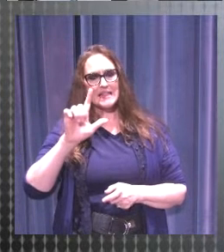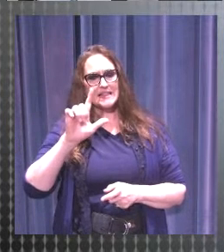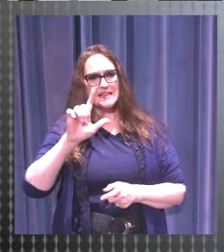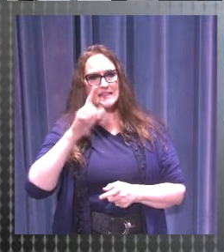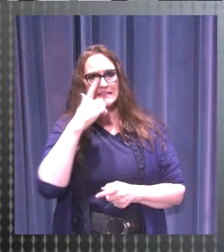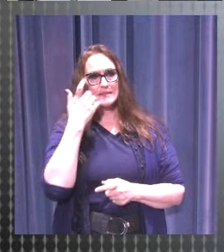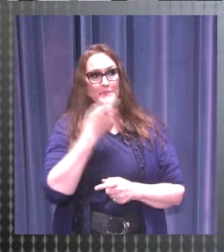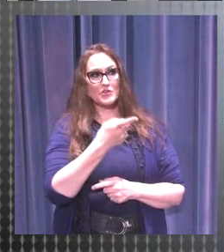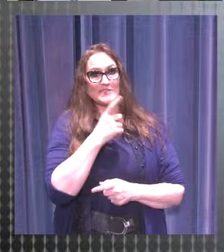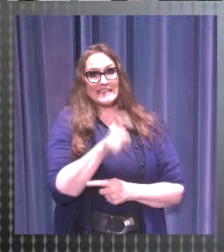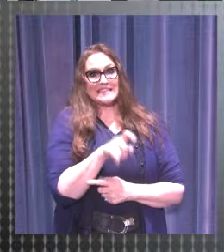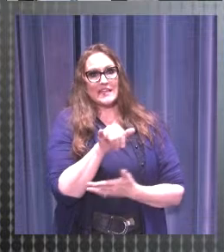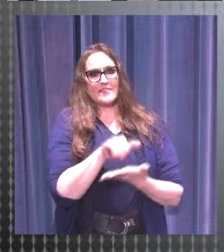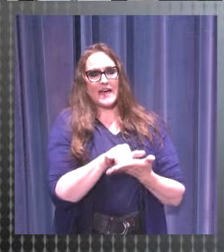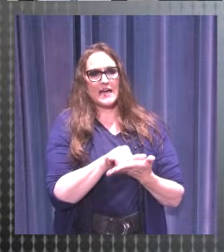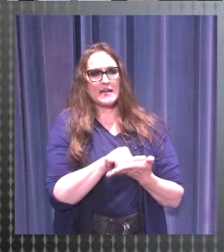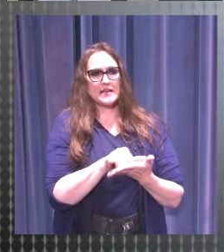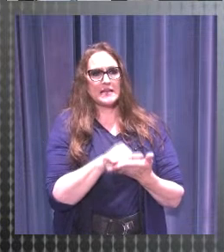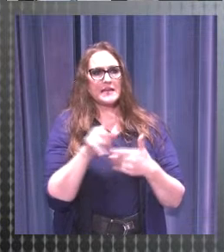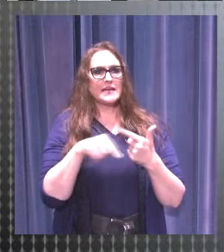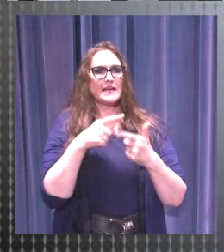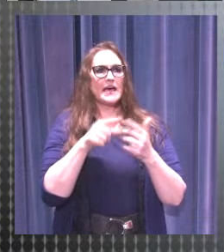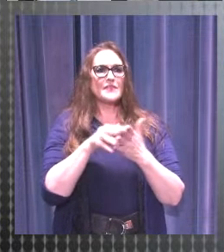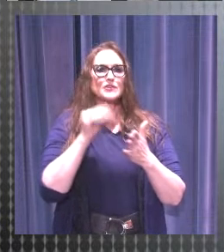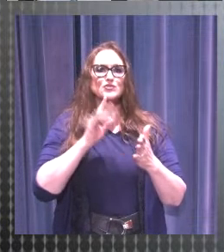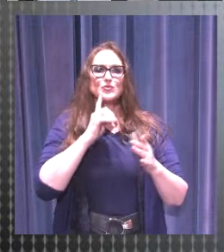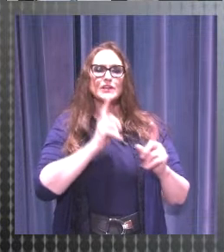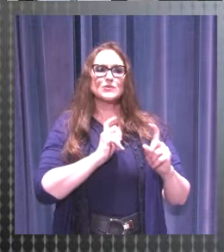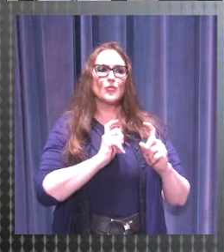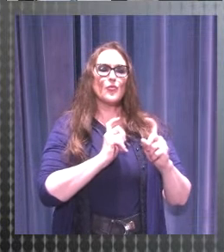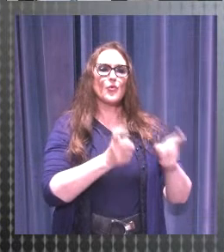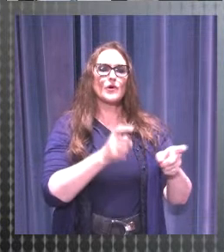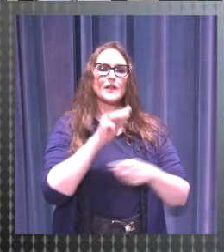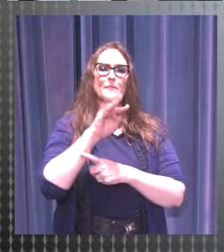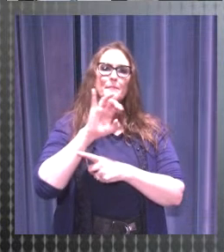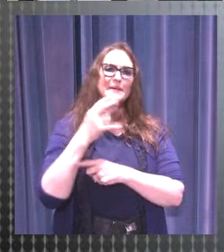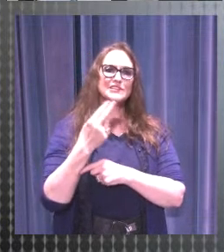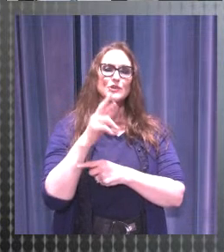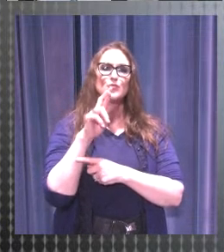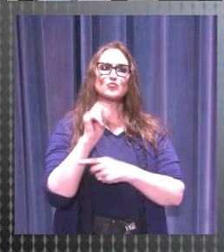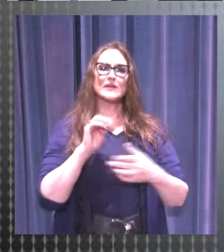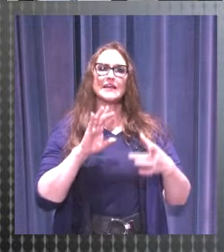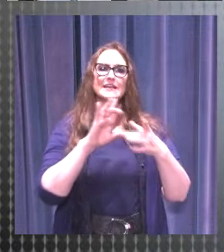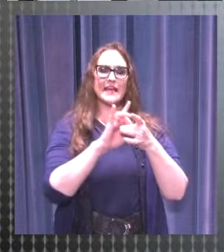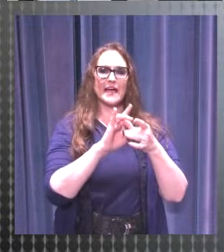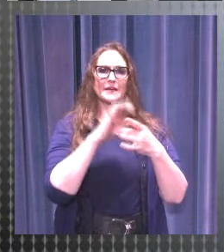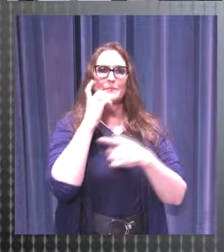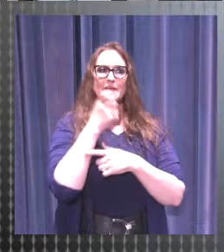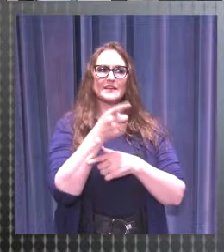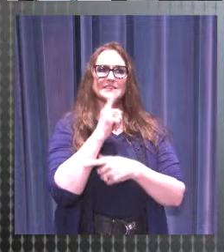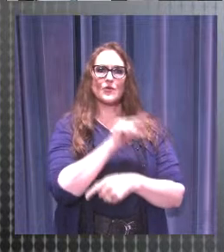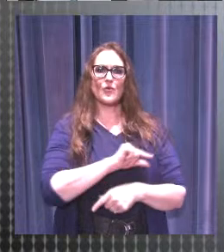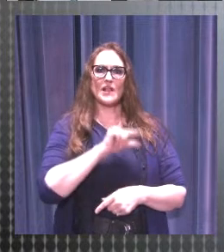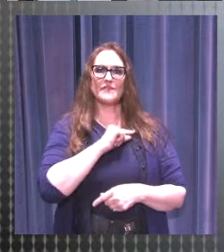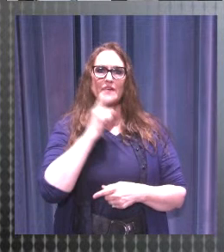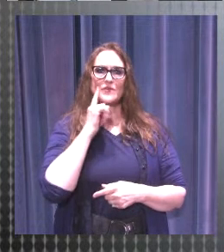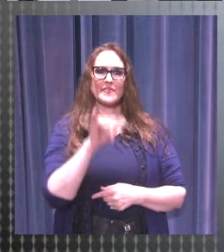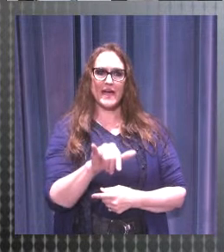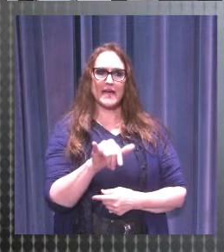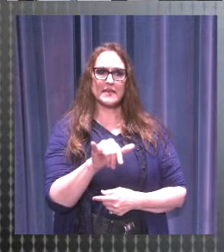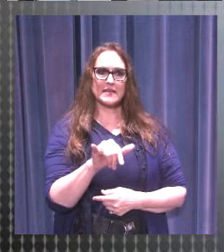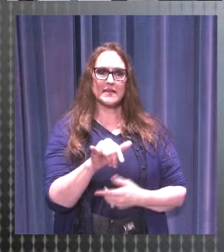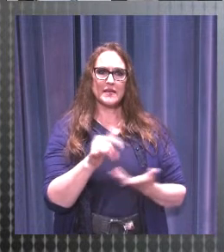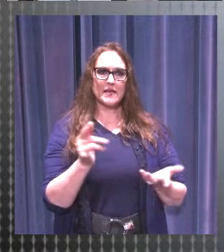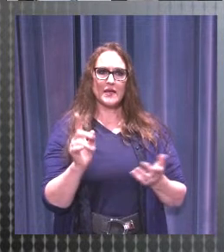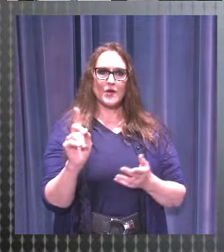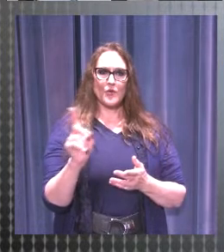because they need that, and then a student is awarded Michigan Reconnect because they qualify for that,